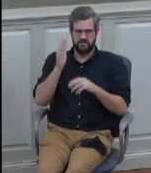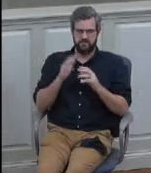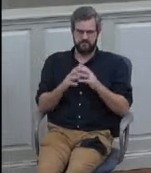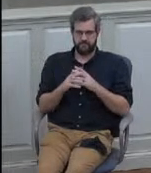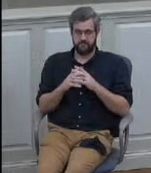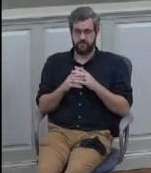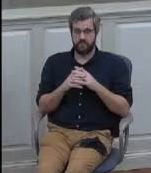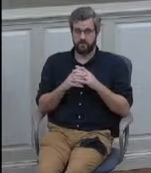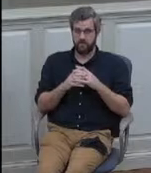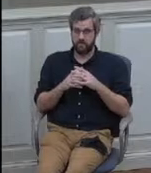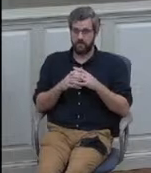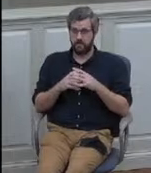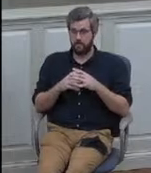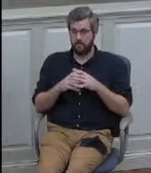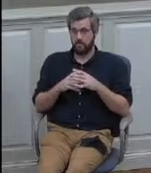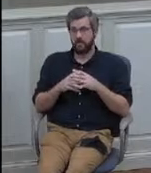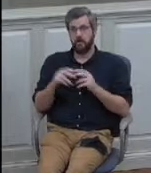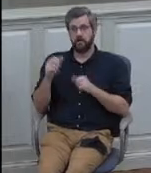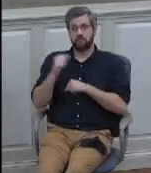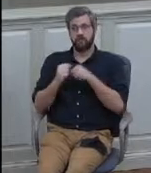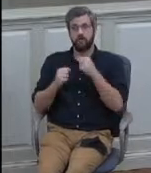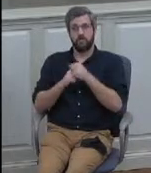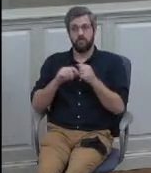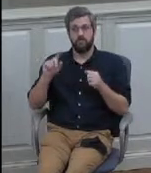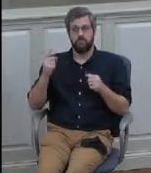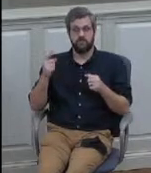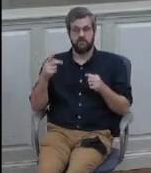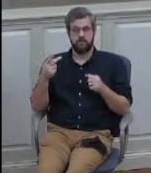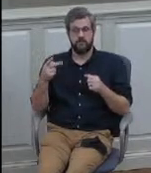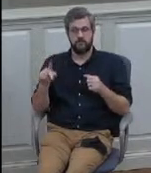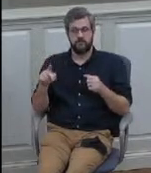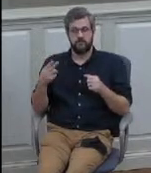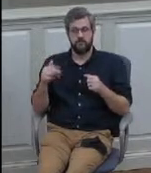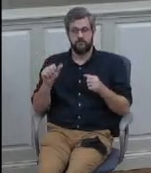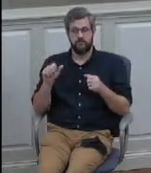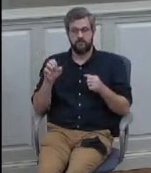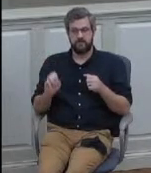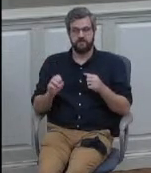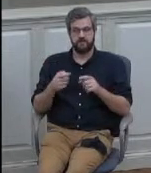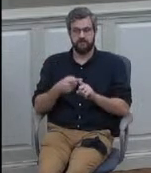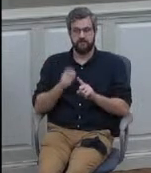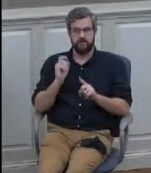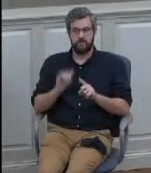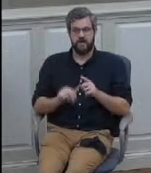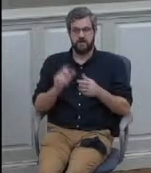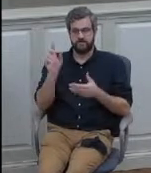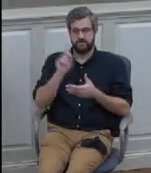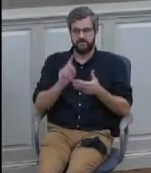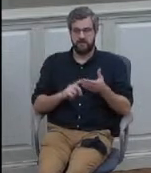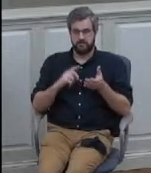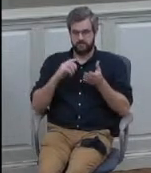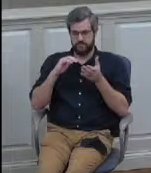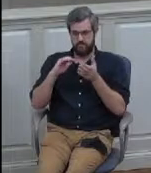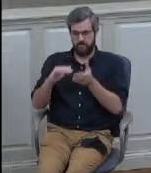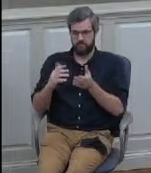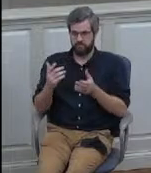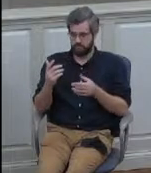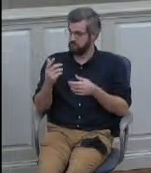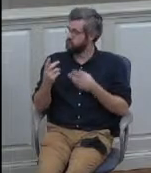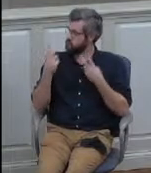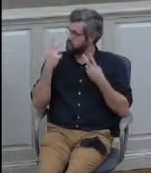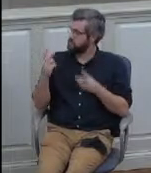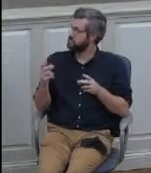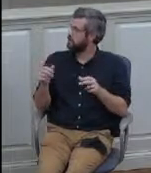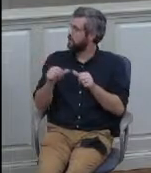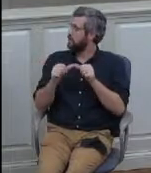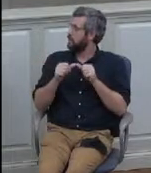The first phase of construction that really came out of that design and feasibility study was that what you see Project Area